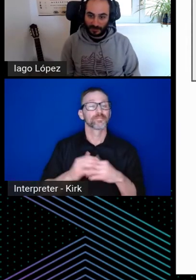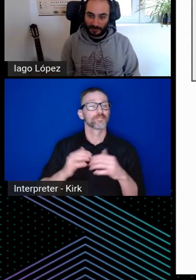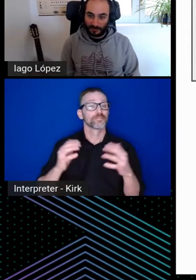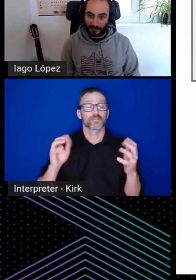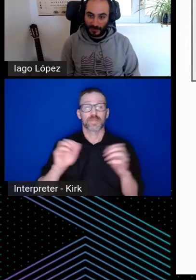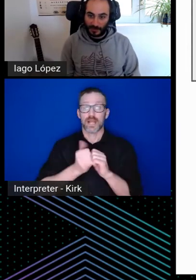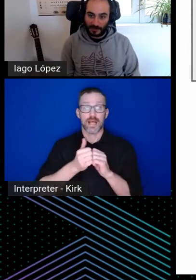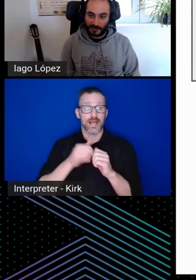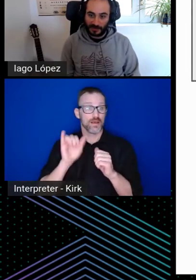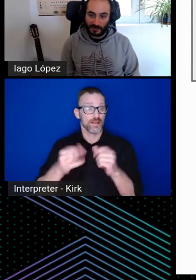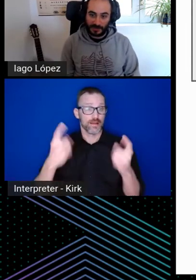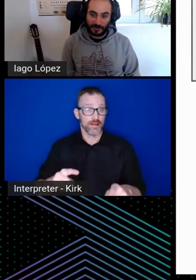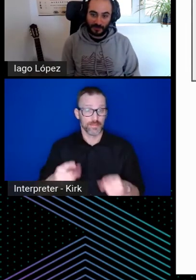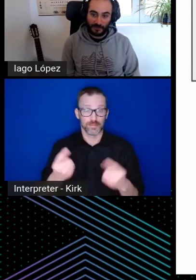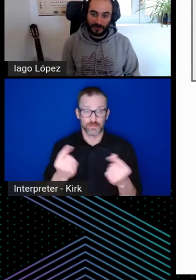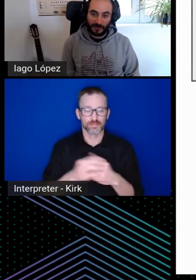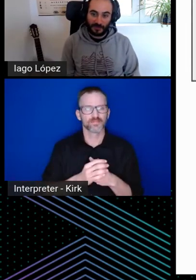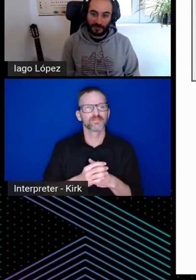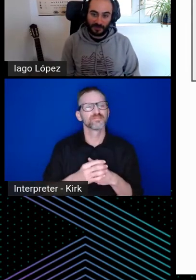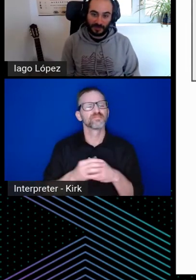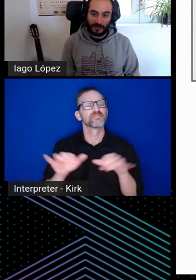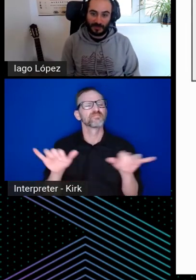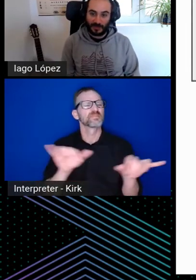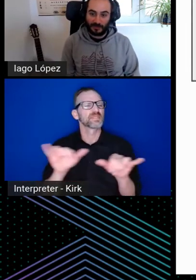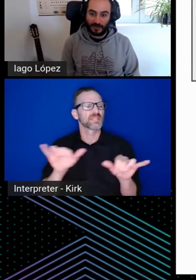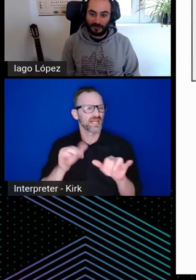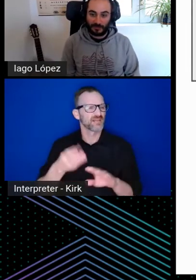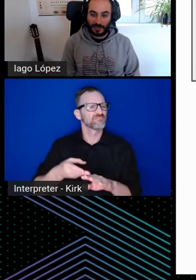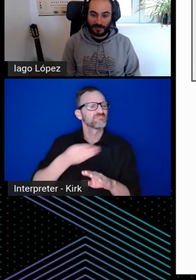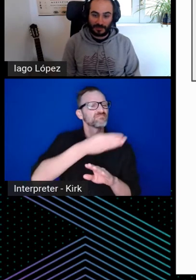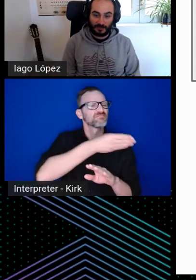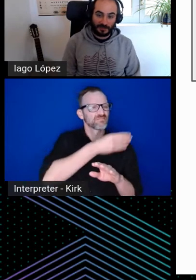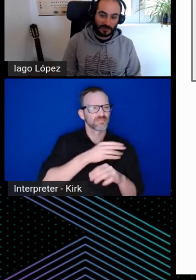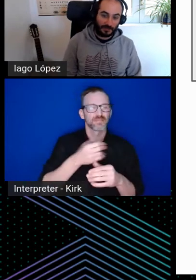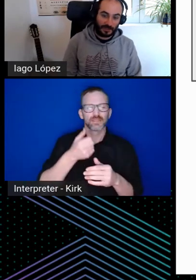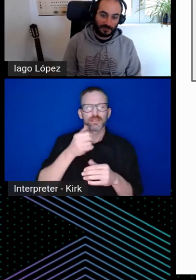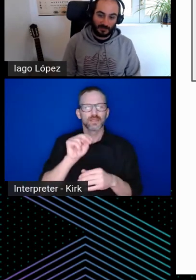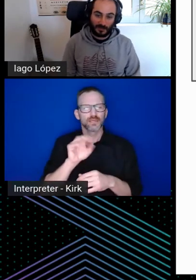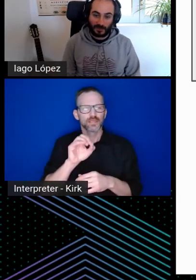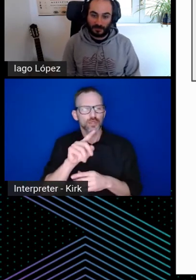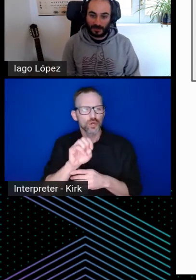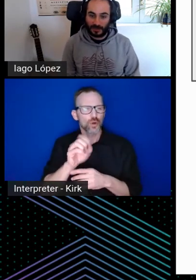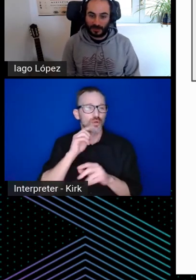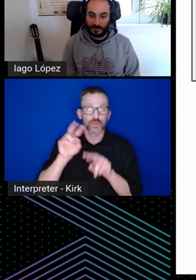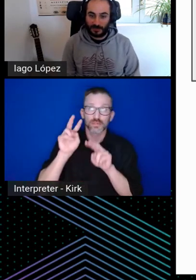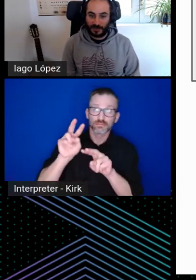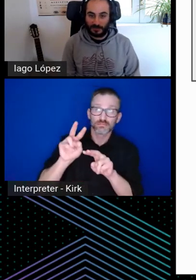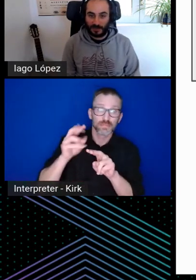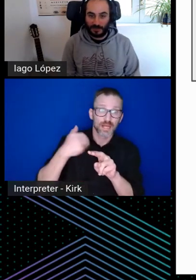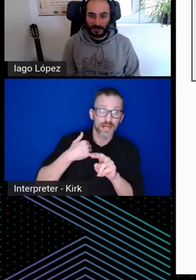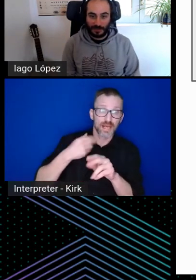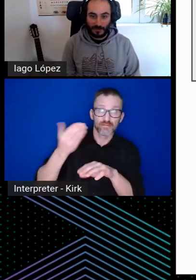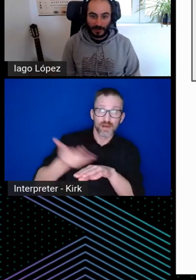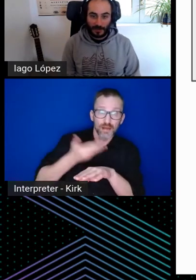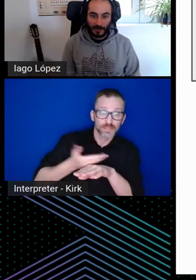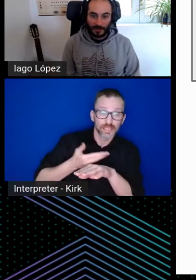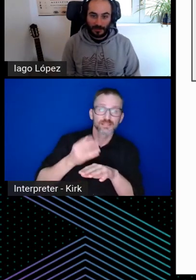that similar to previously, each node checks for updates, downloads a new image to the other partition, the partition